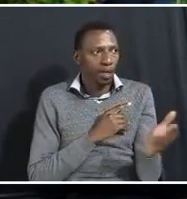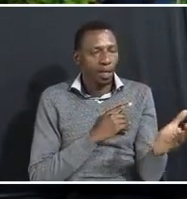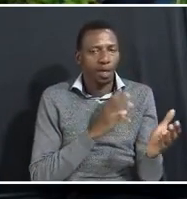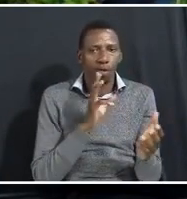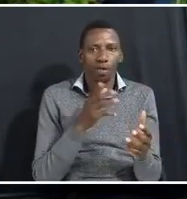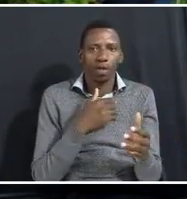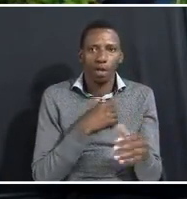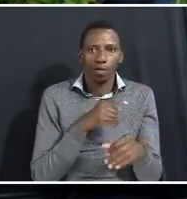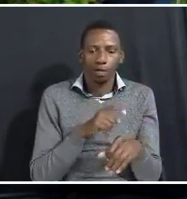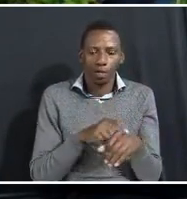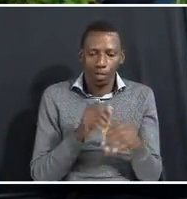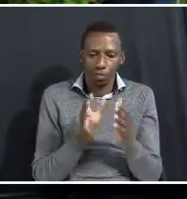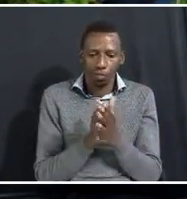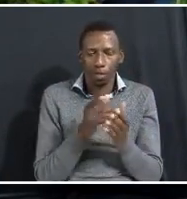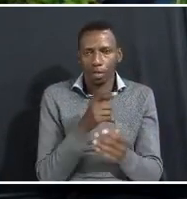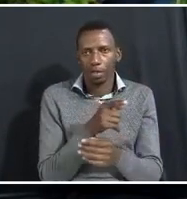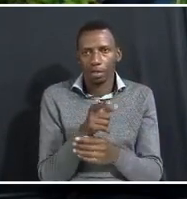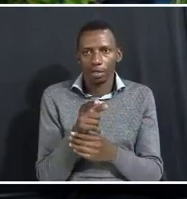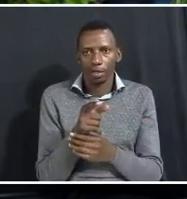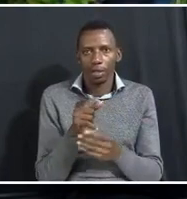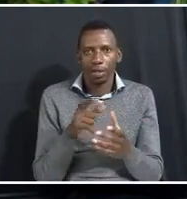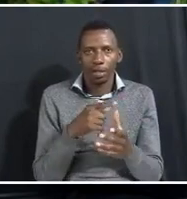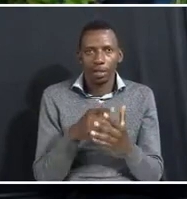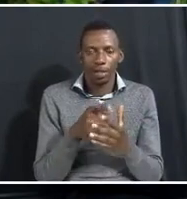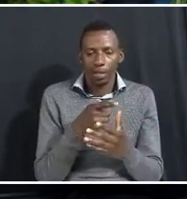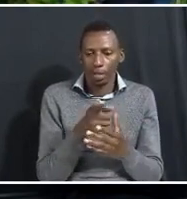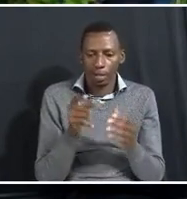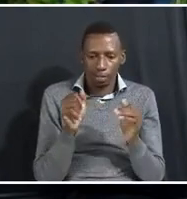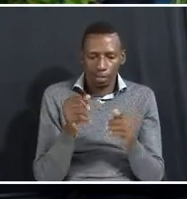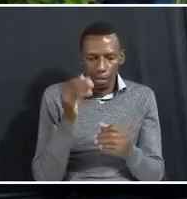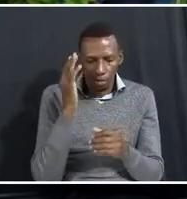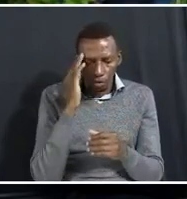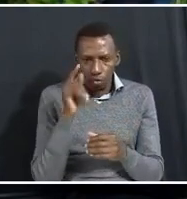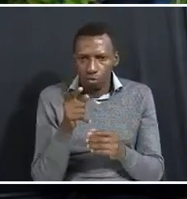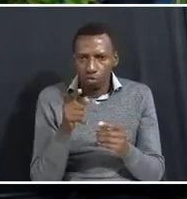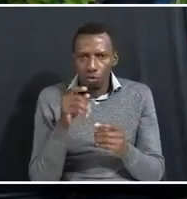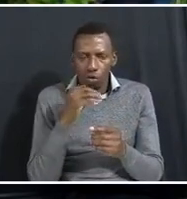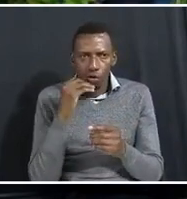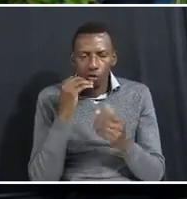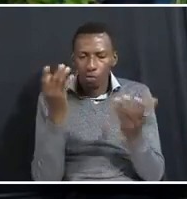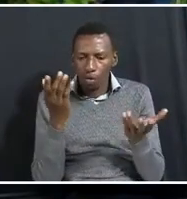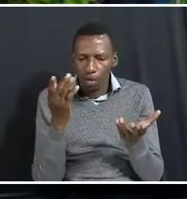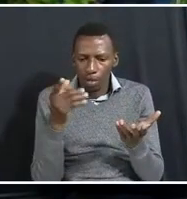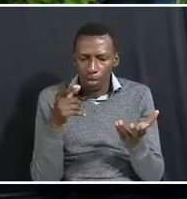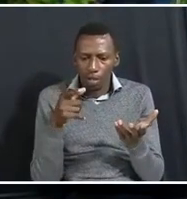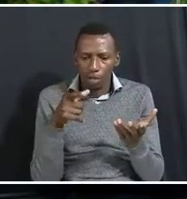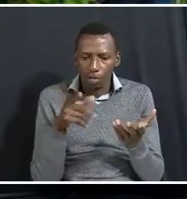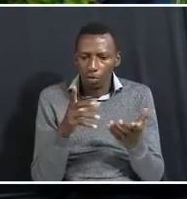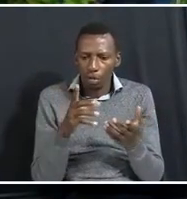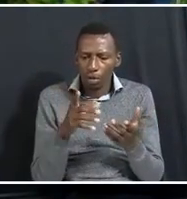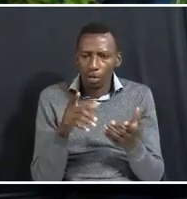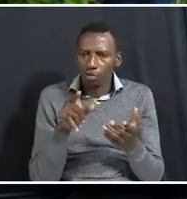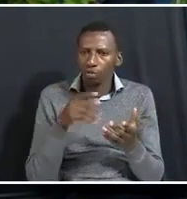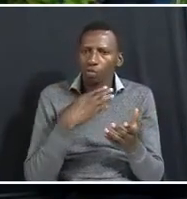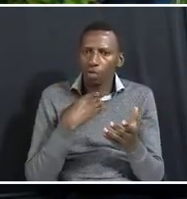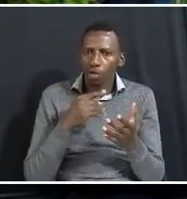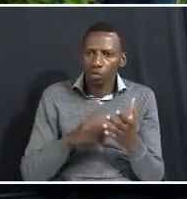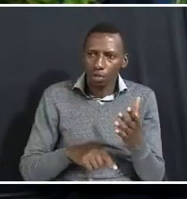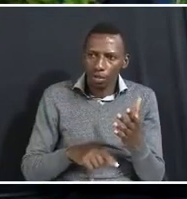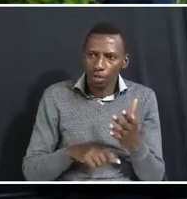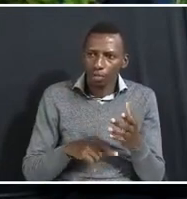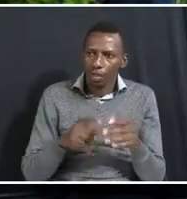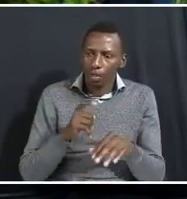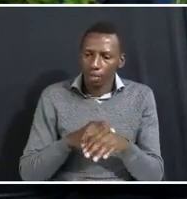moment with this person, and they will be able to identify, okay, where do you come from? What exactly is your need?